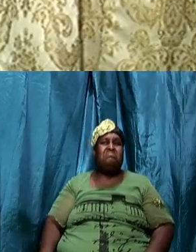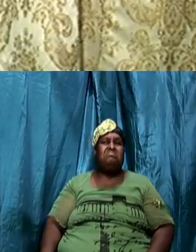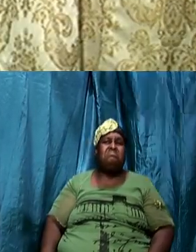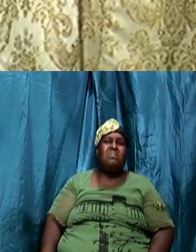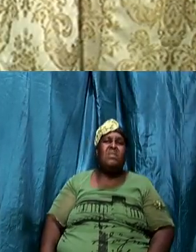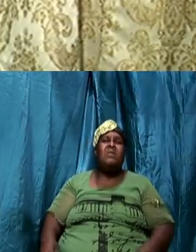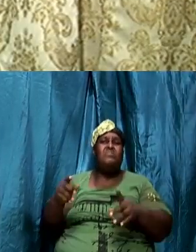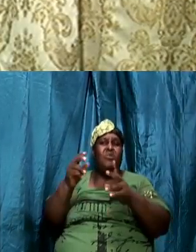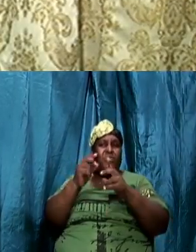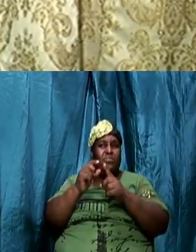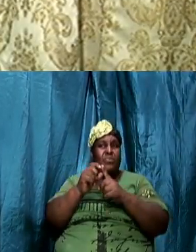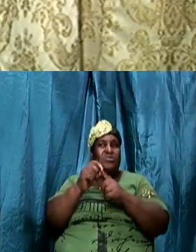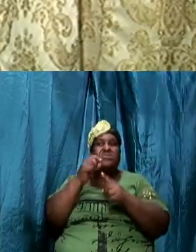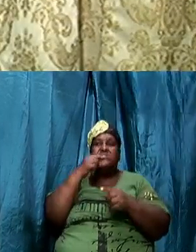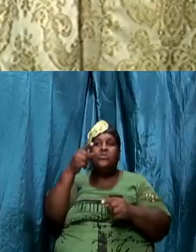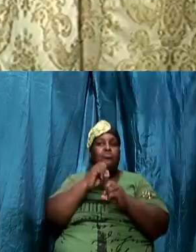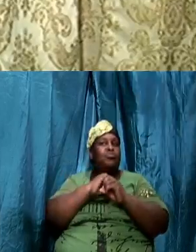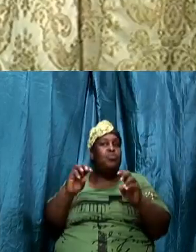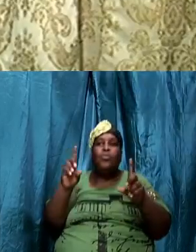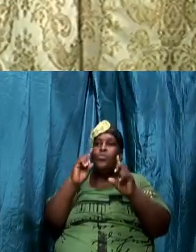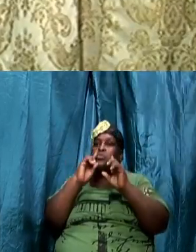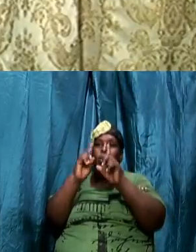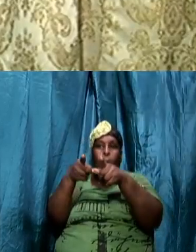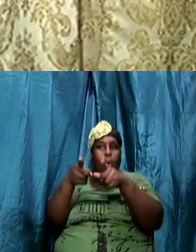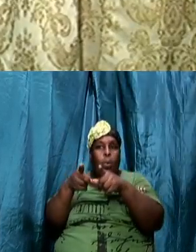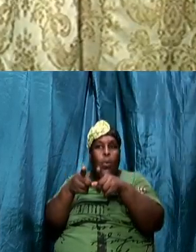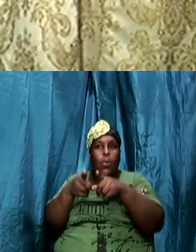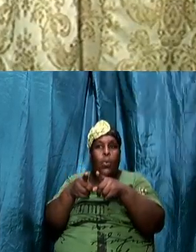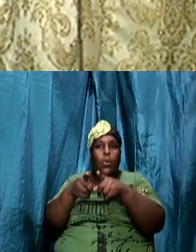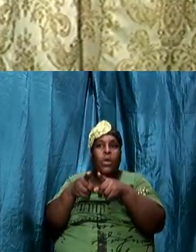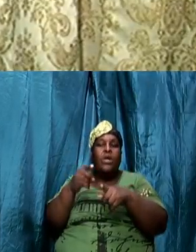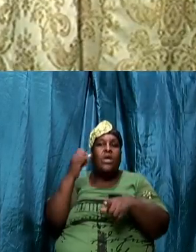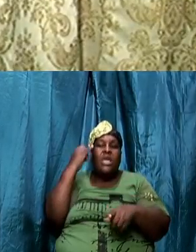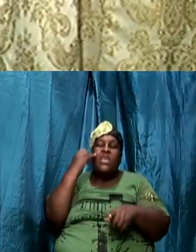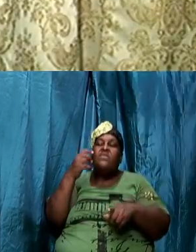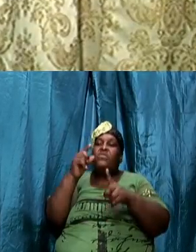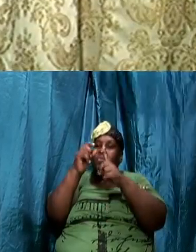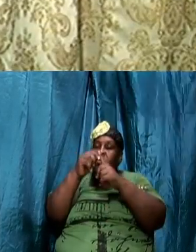But the word said, don't go. Now, if the word said, don't go,